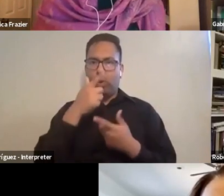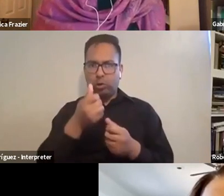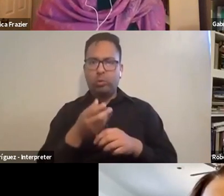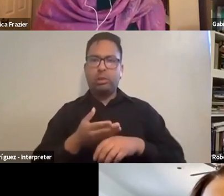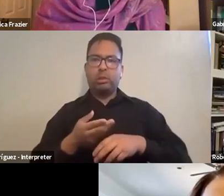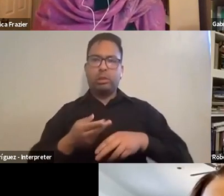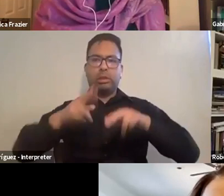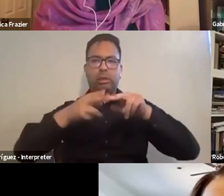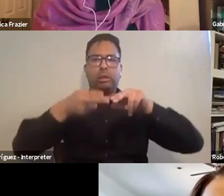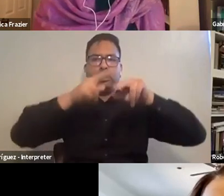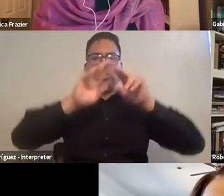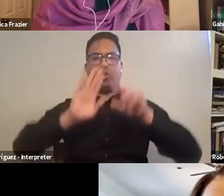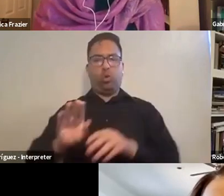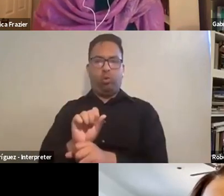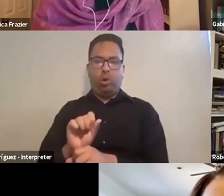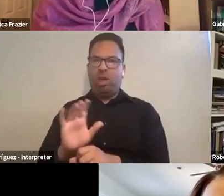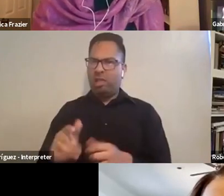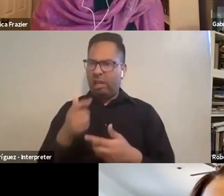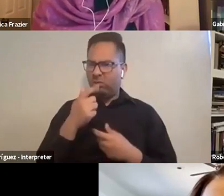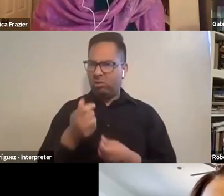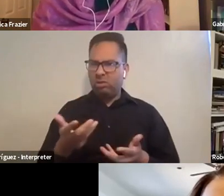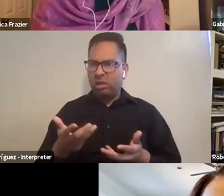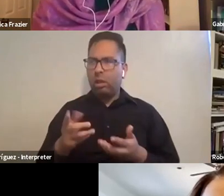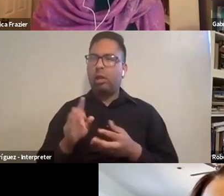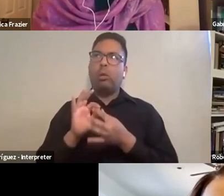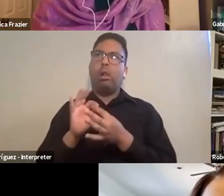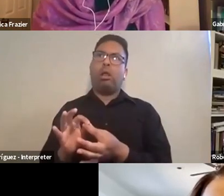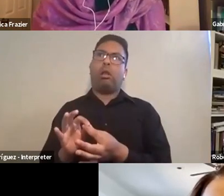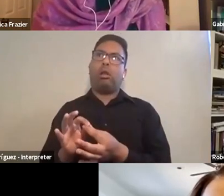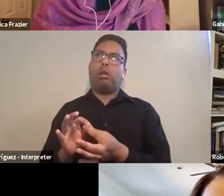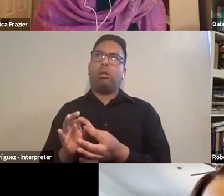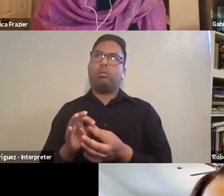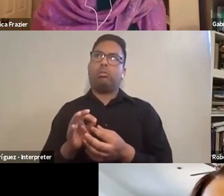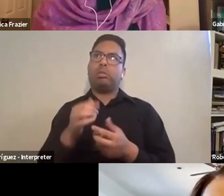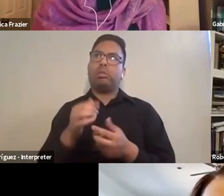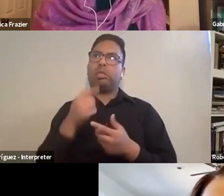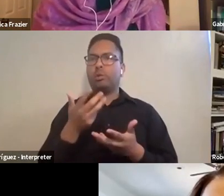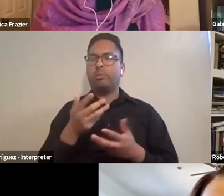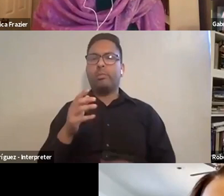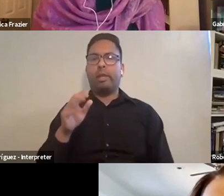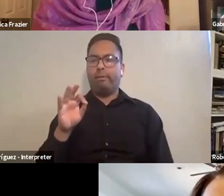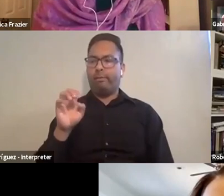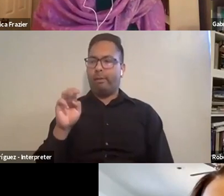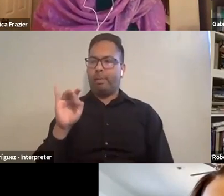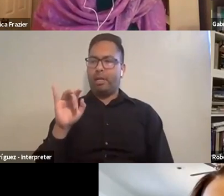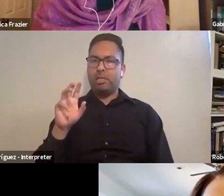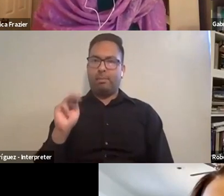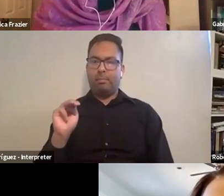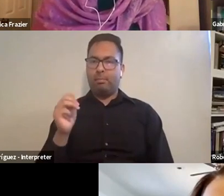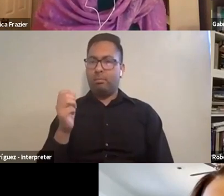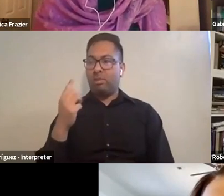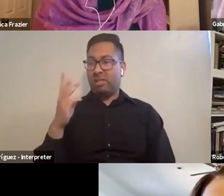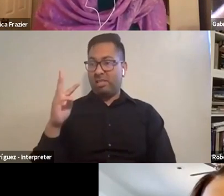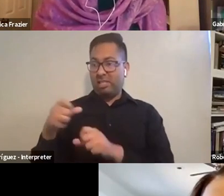And I see this interest related to interest in feminism that wasn't the same 6 years